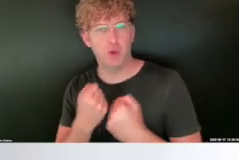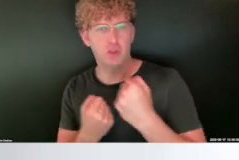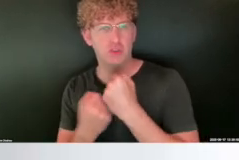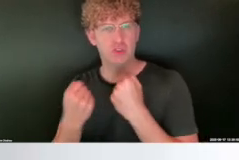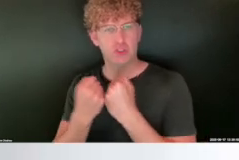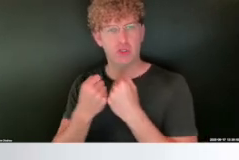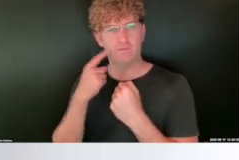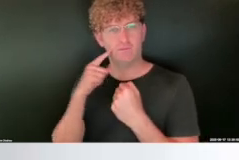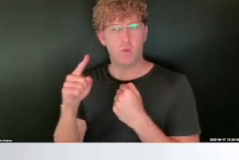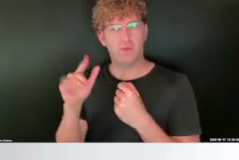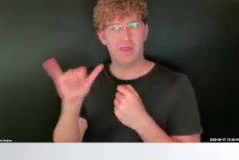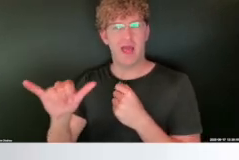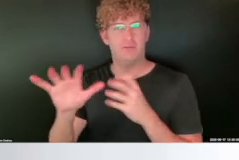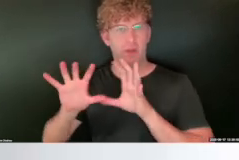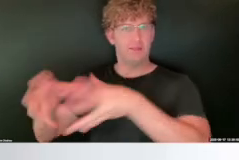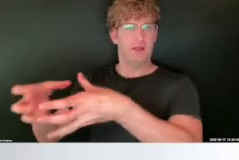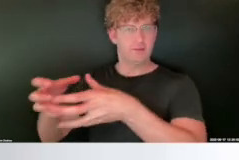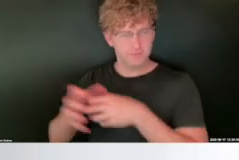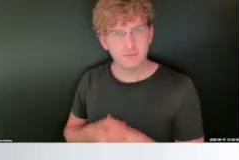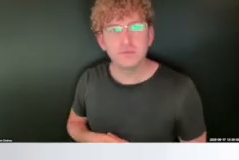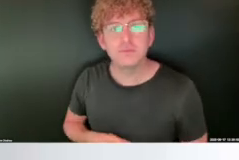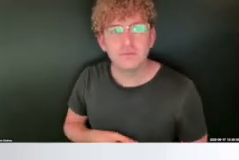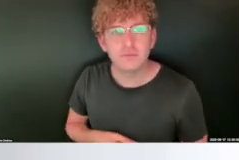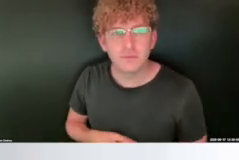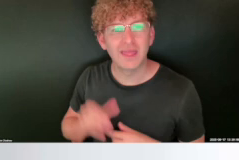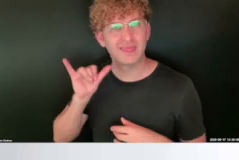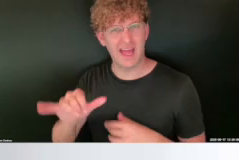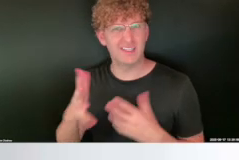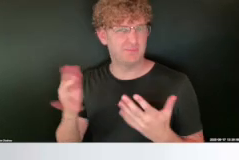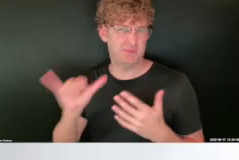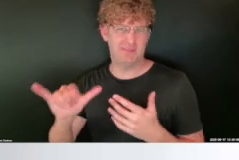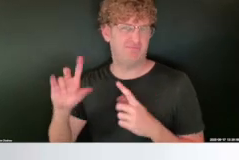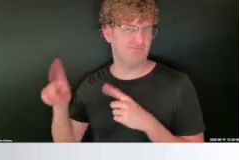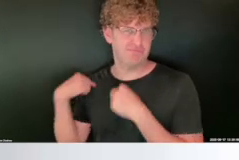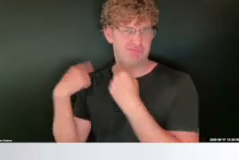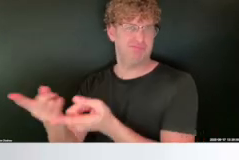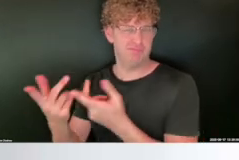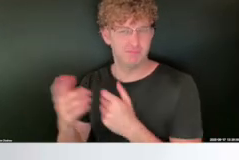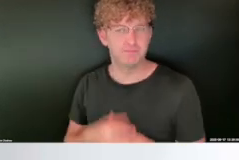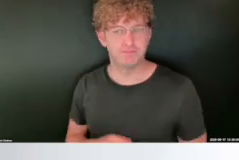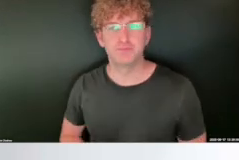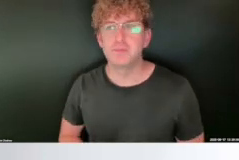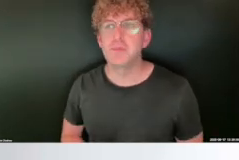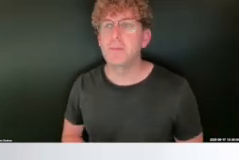but that's kind of been the stance of HBIP for quite a while. So.